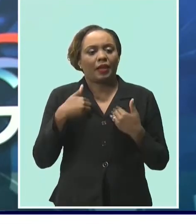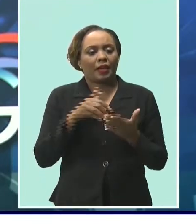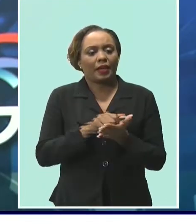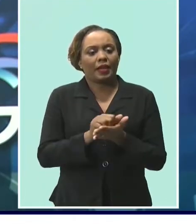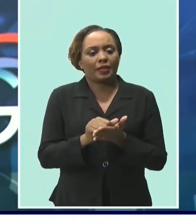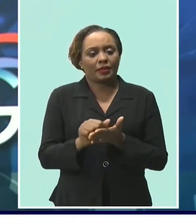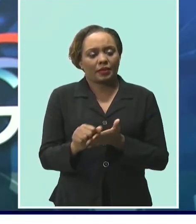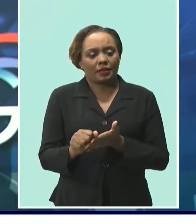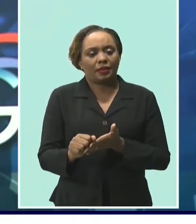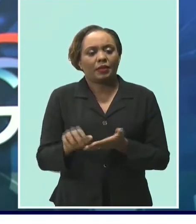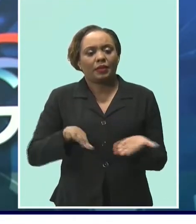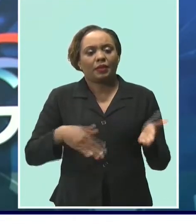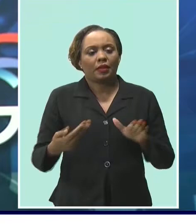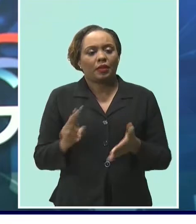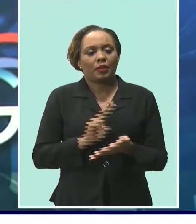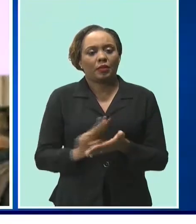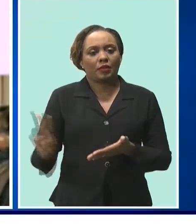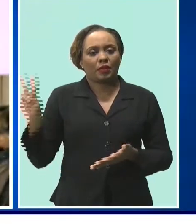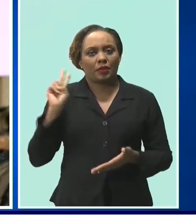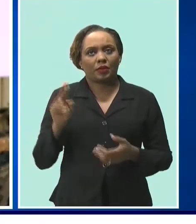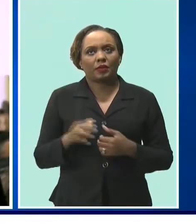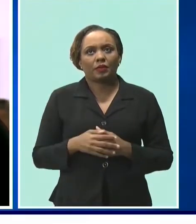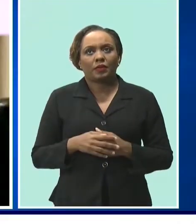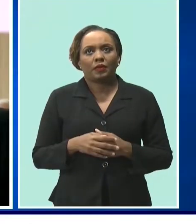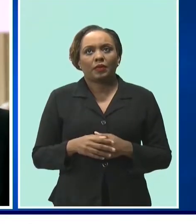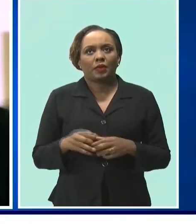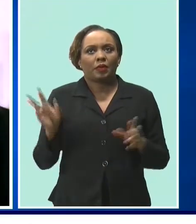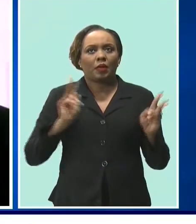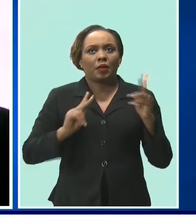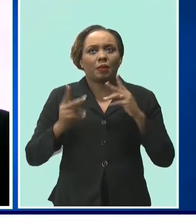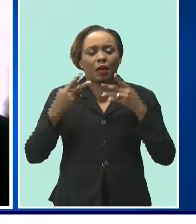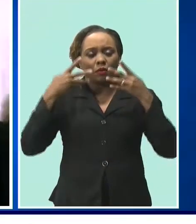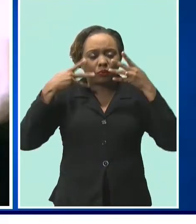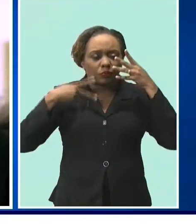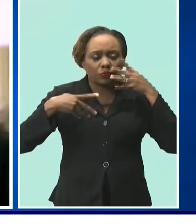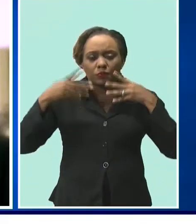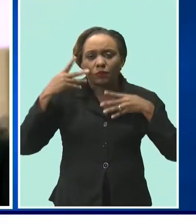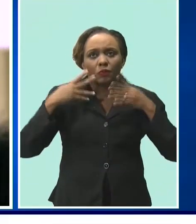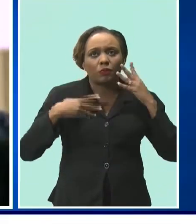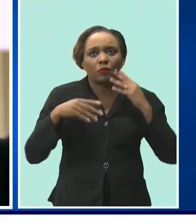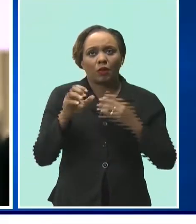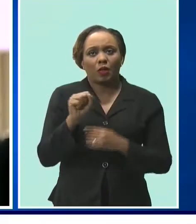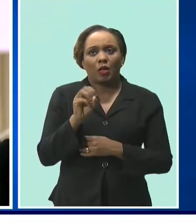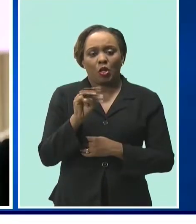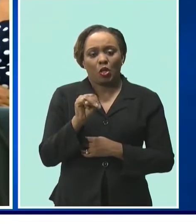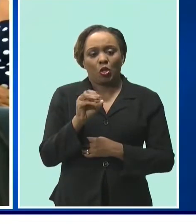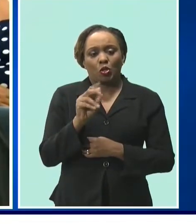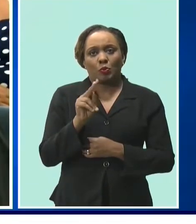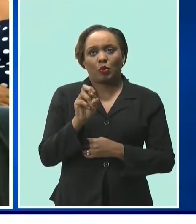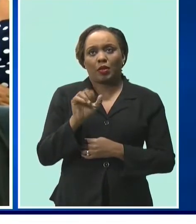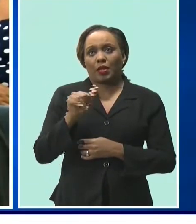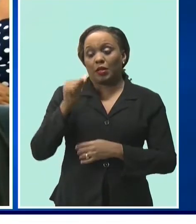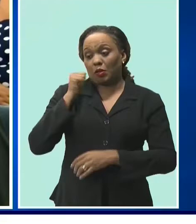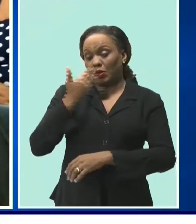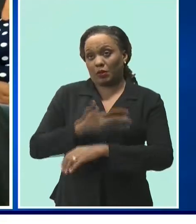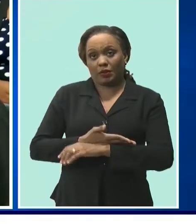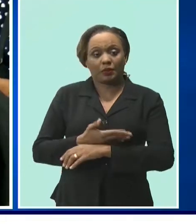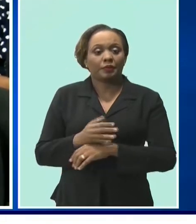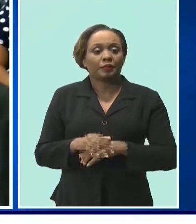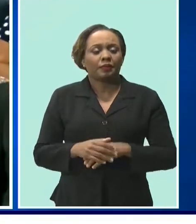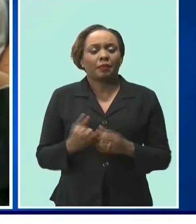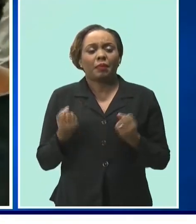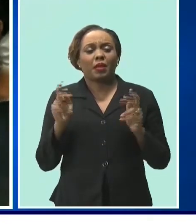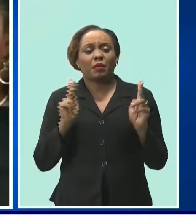cancer 2 weeks ago. Tears flowed freely from the eyes of Smokey's youngest daughter Camille as hundreds poured into the